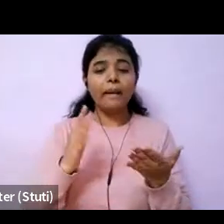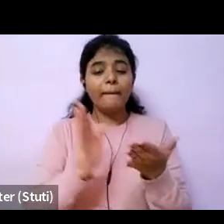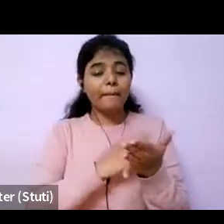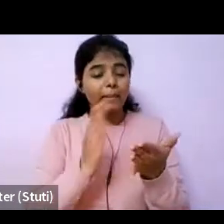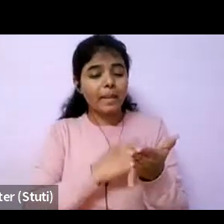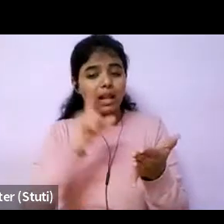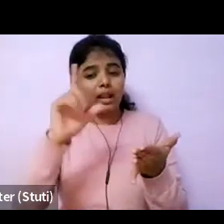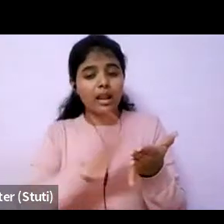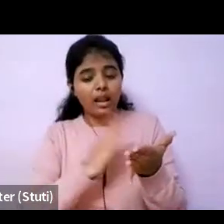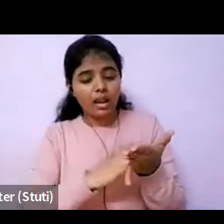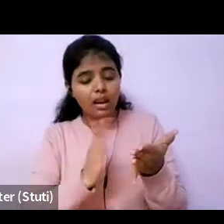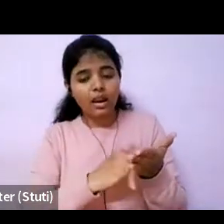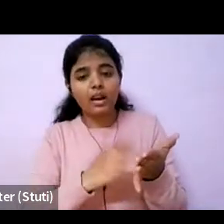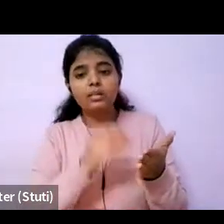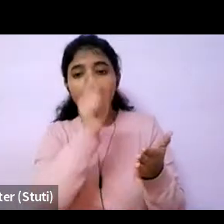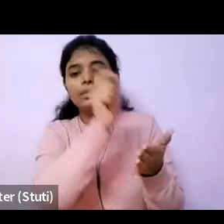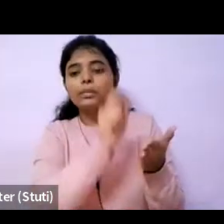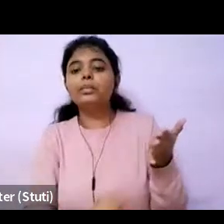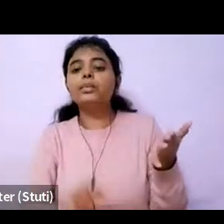pages, dedicated to the